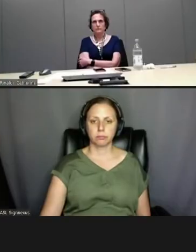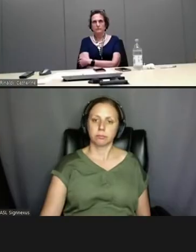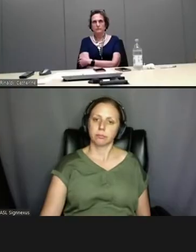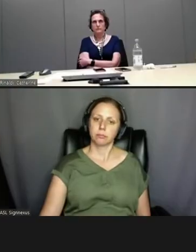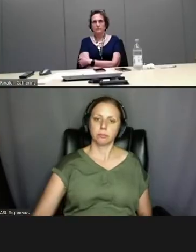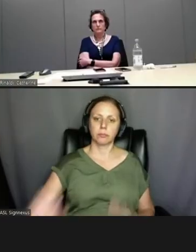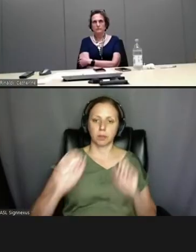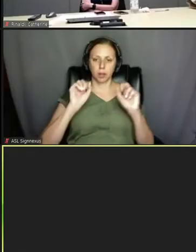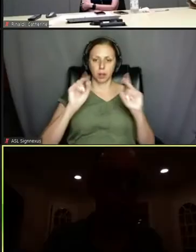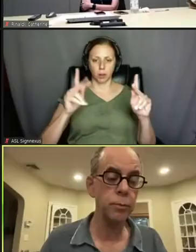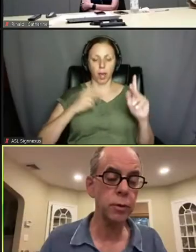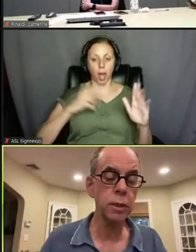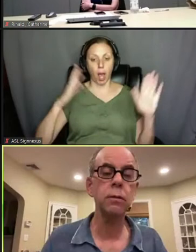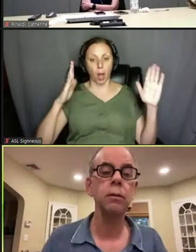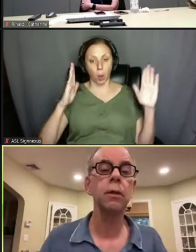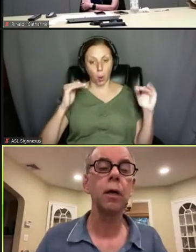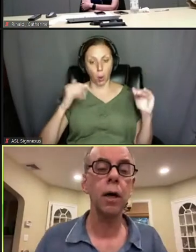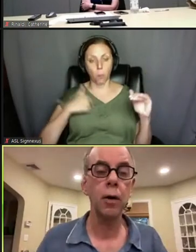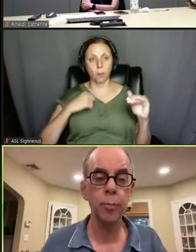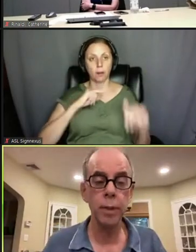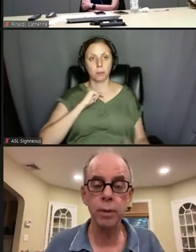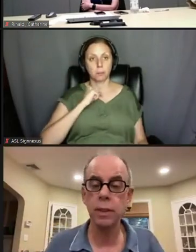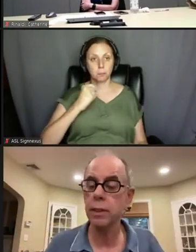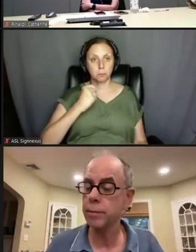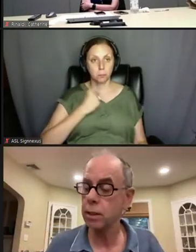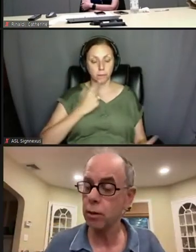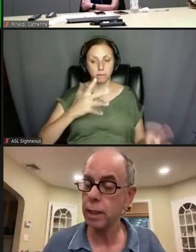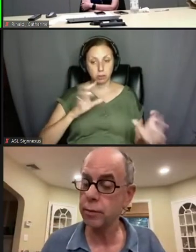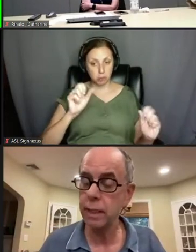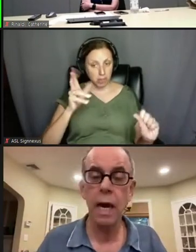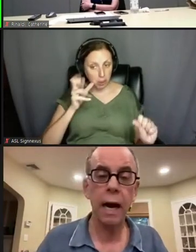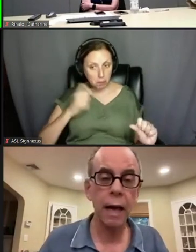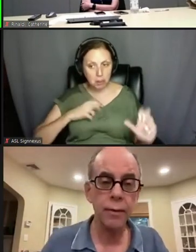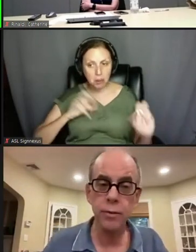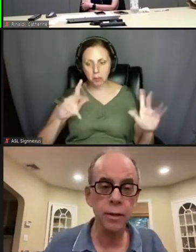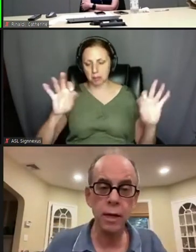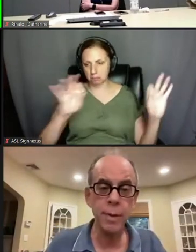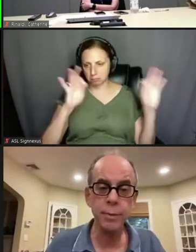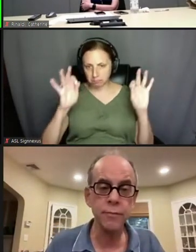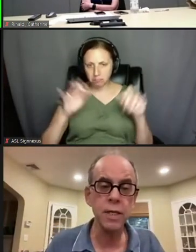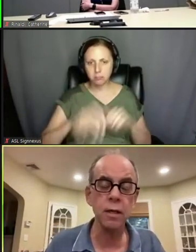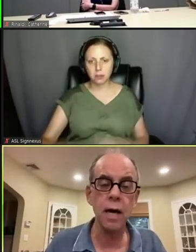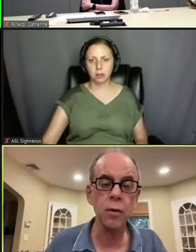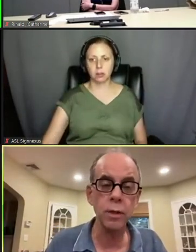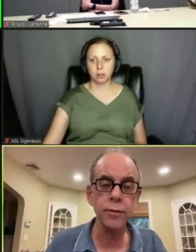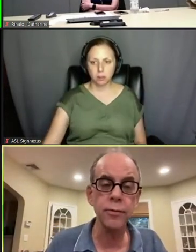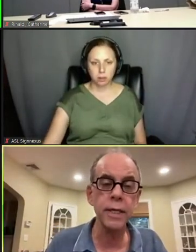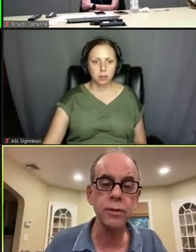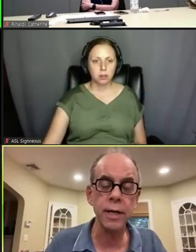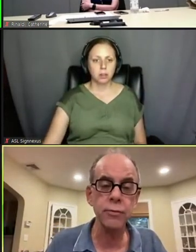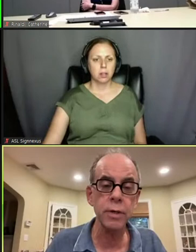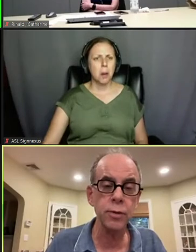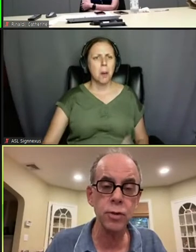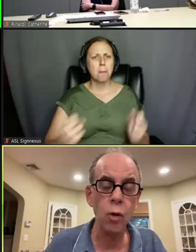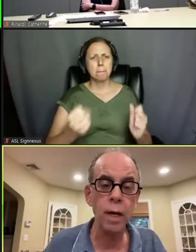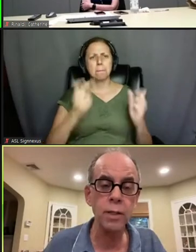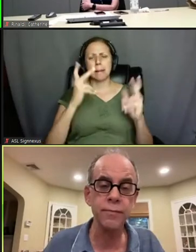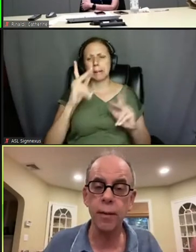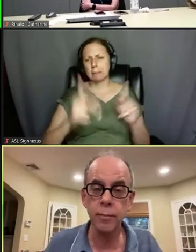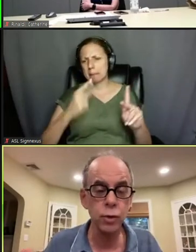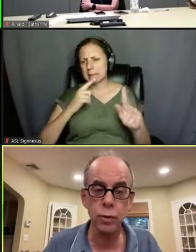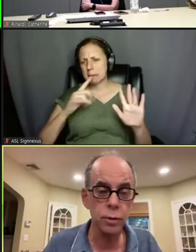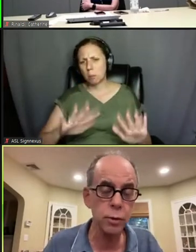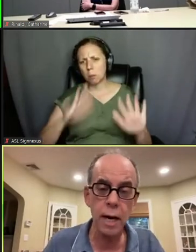Okay, I hope I am unmuted. Yeah, I hope you're good. Okay, great. A lot of people have said a lot of wonderful things. I agree with so